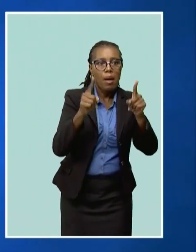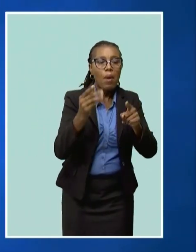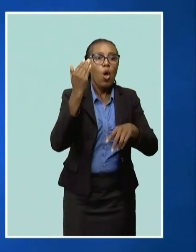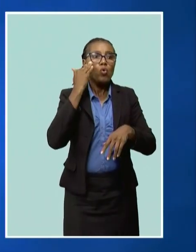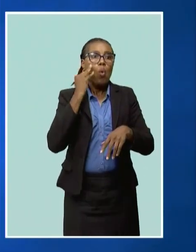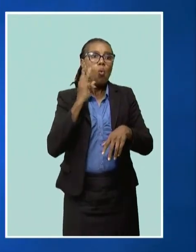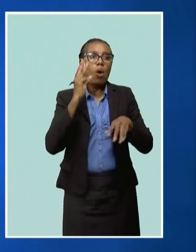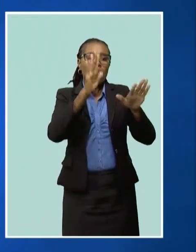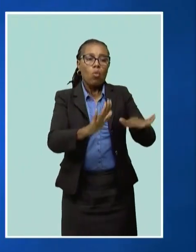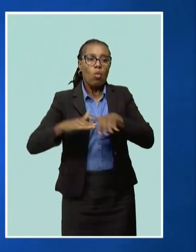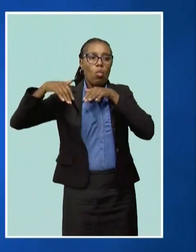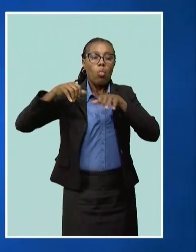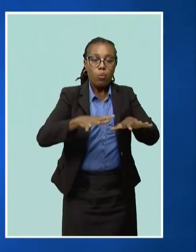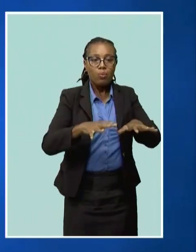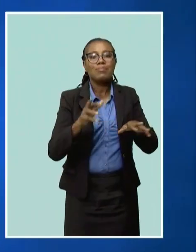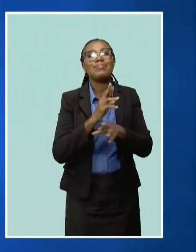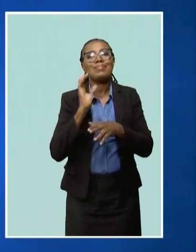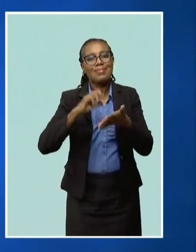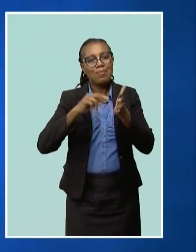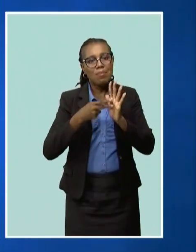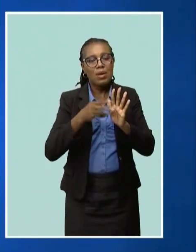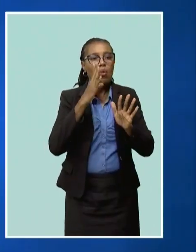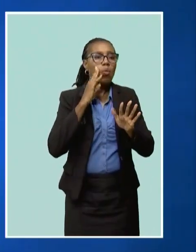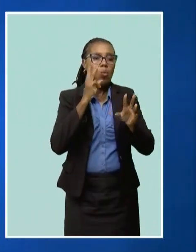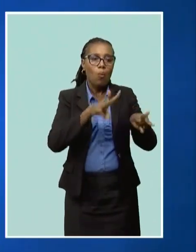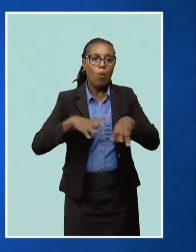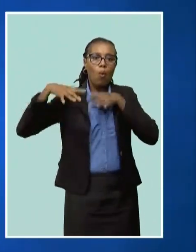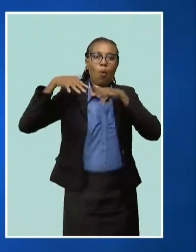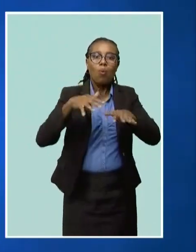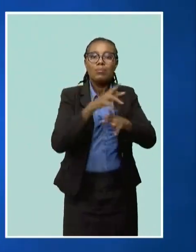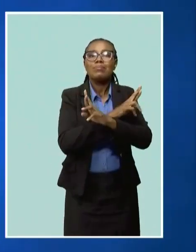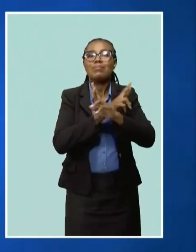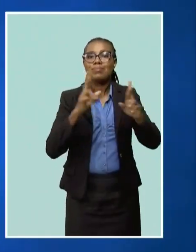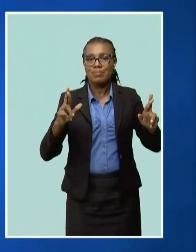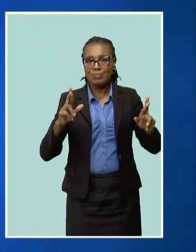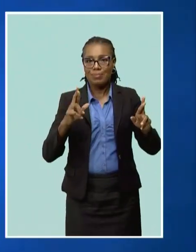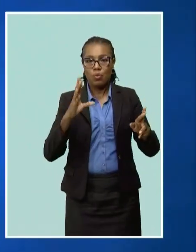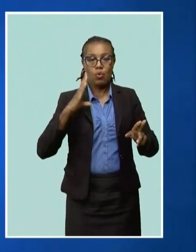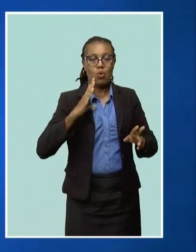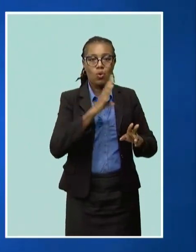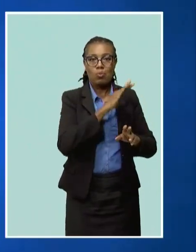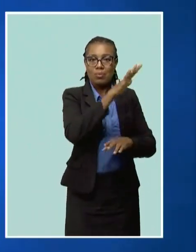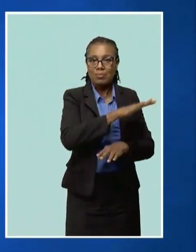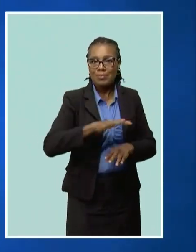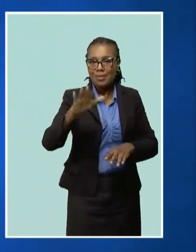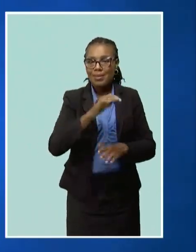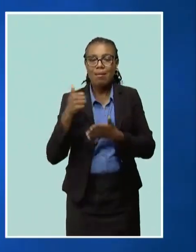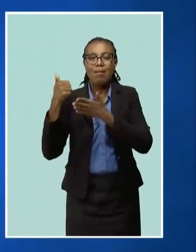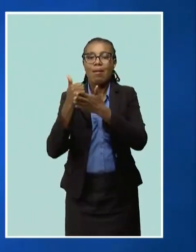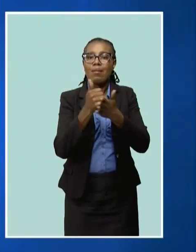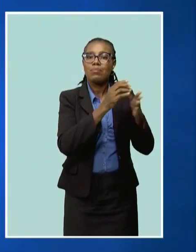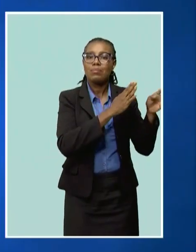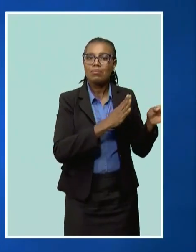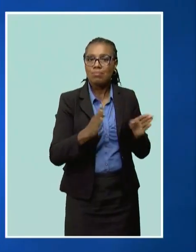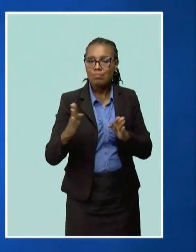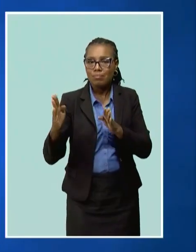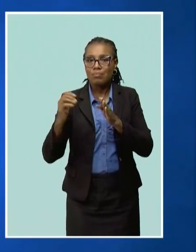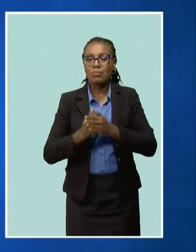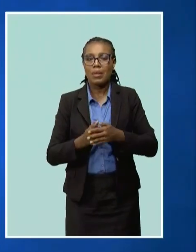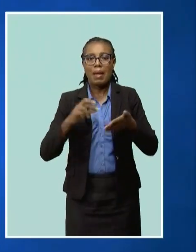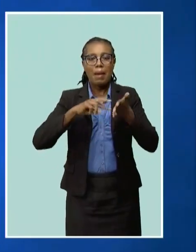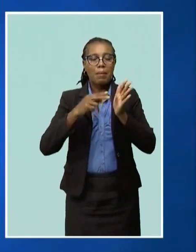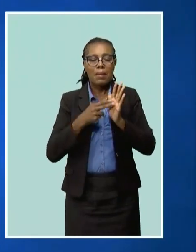what Tsunami Ready is about, is getting communities prepared, because we can empower ourselves. So when that tsunami strikes, whether